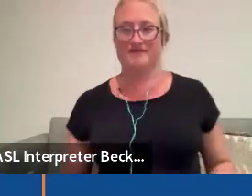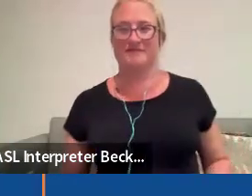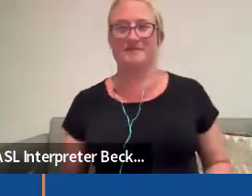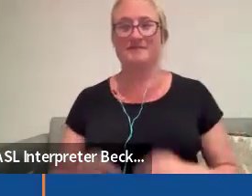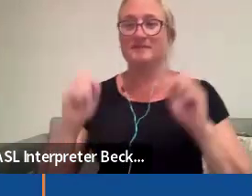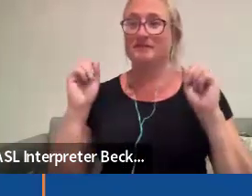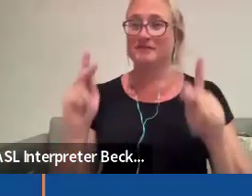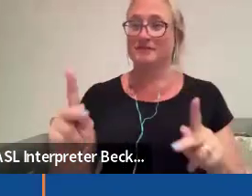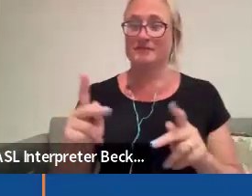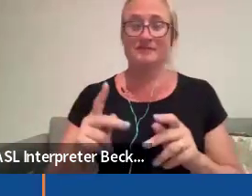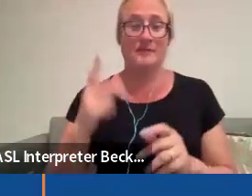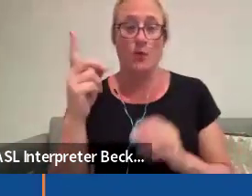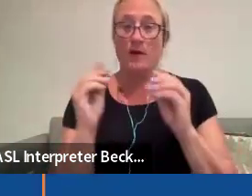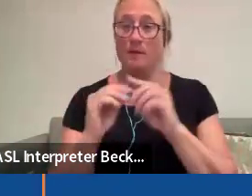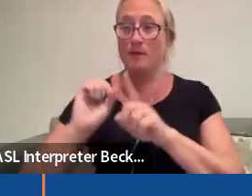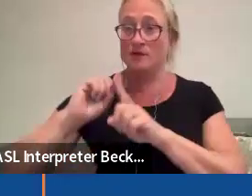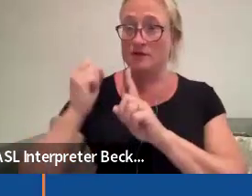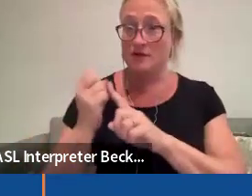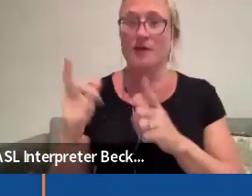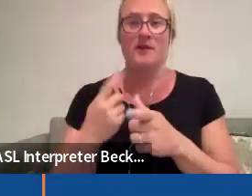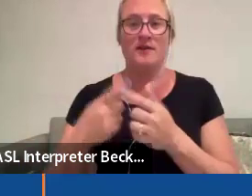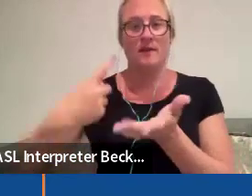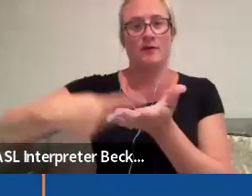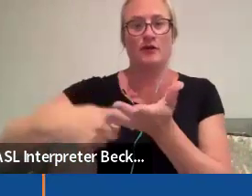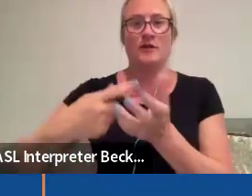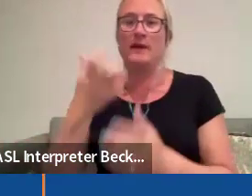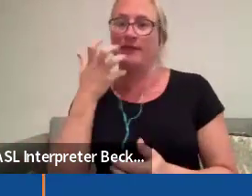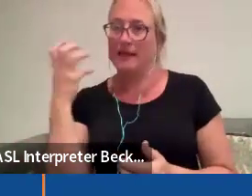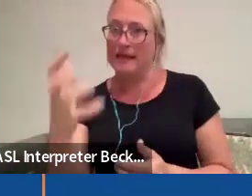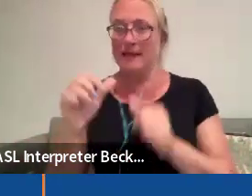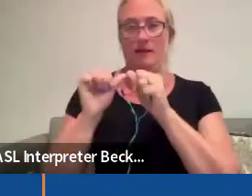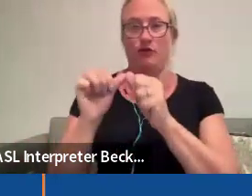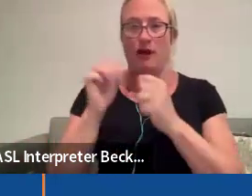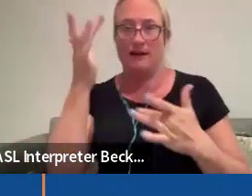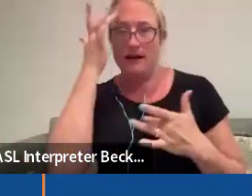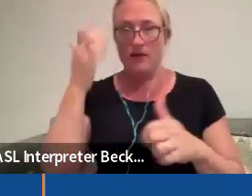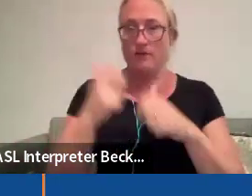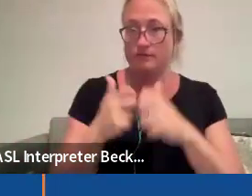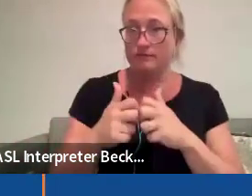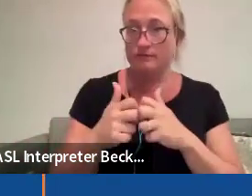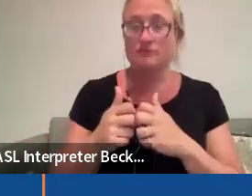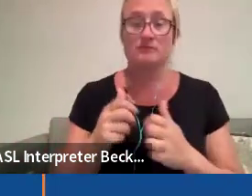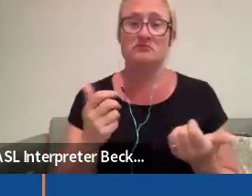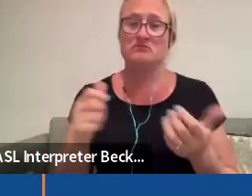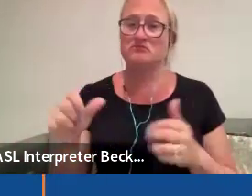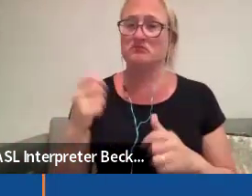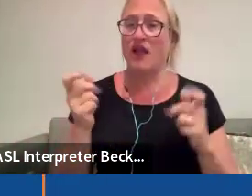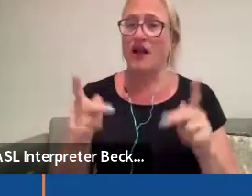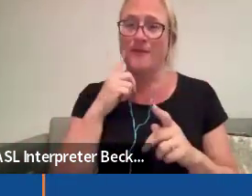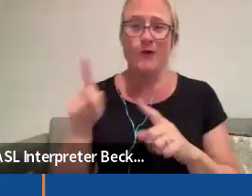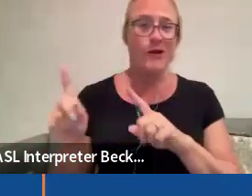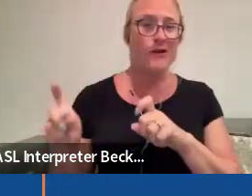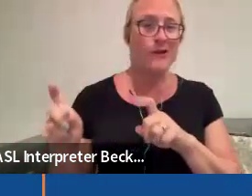more scenario before we jump into the heat and chronic health conditions. So this is another opportunity to test your